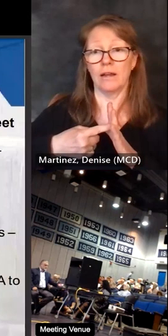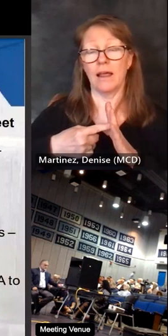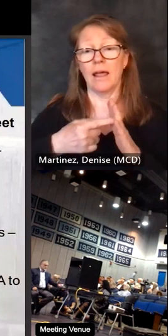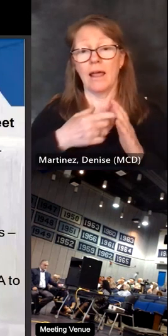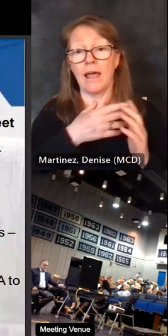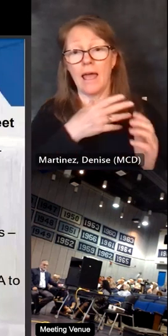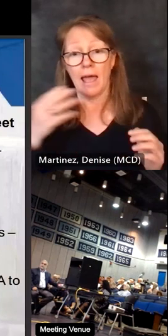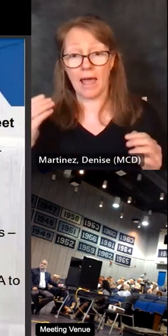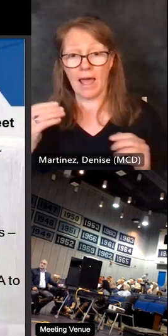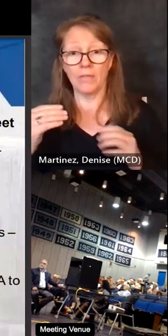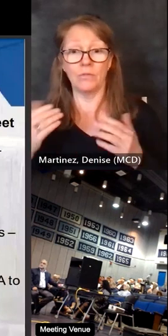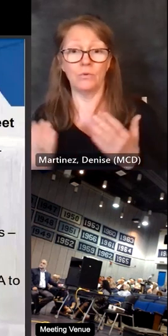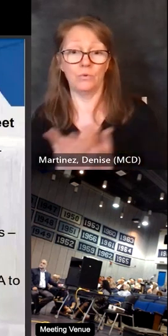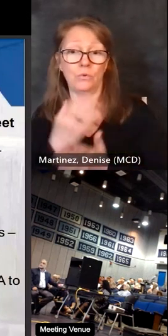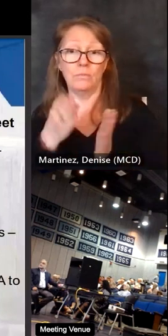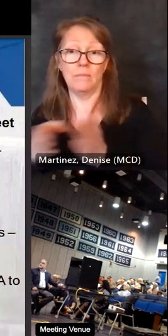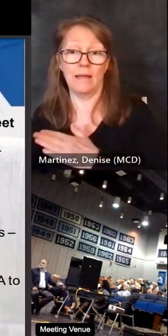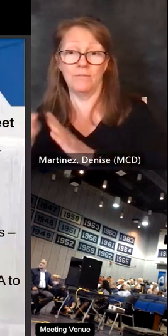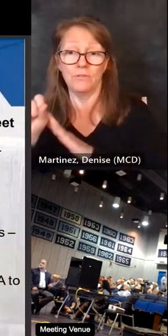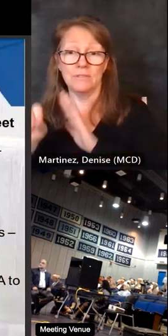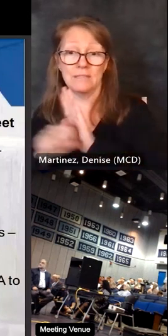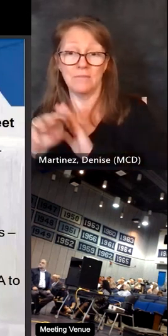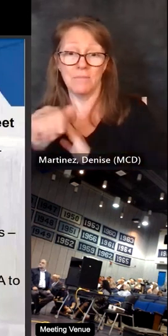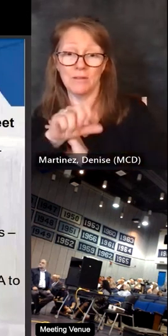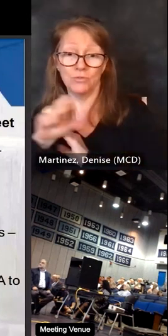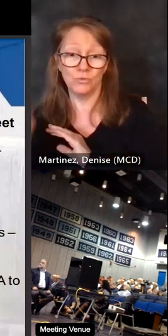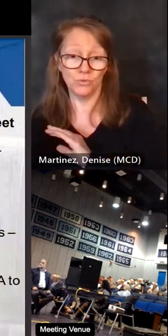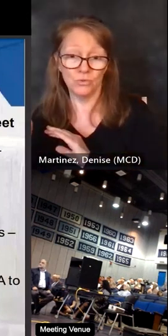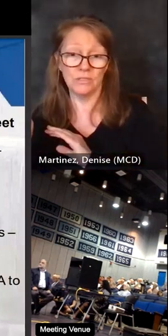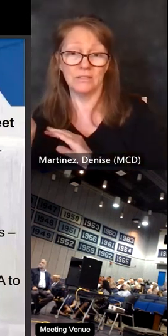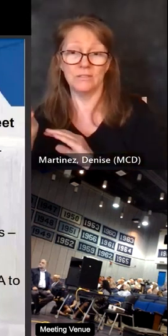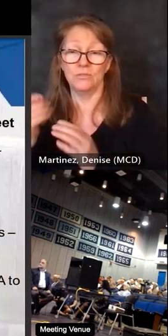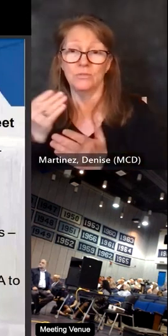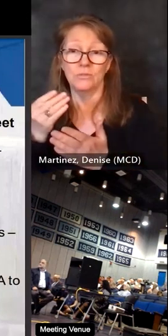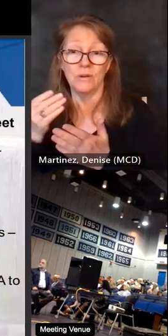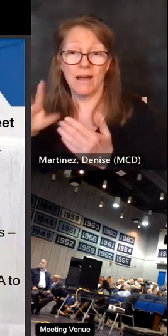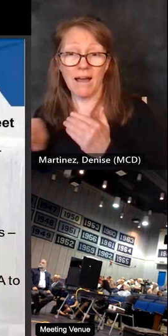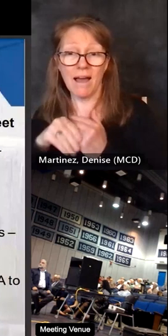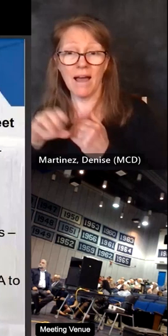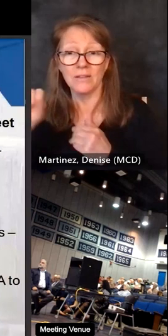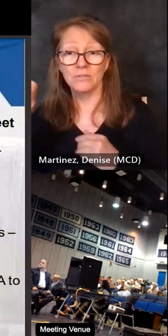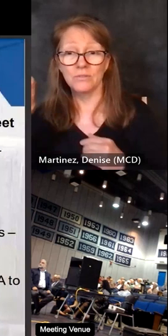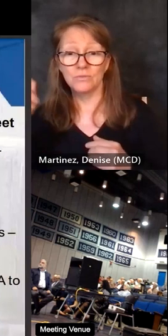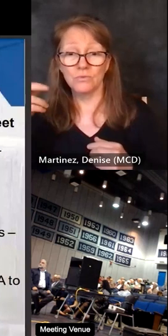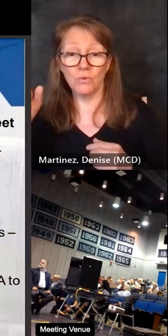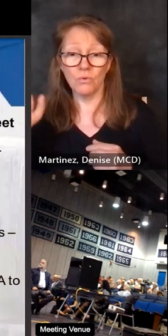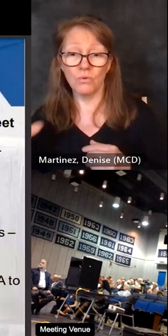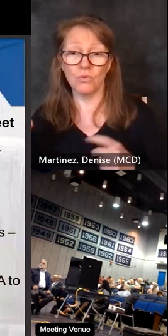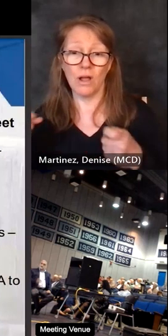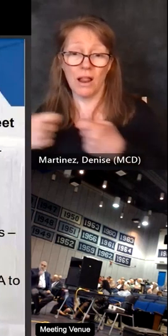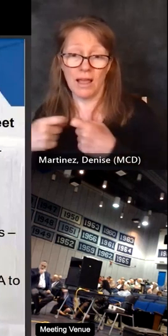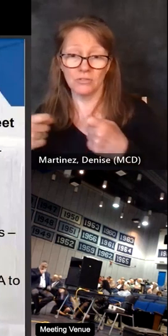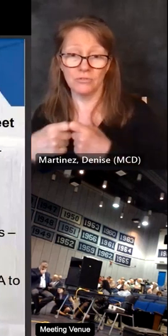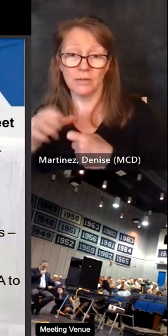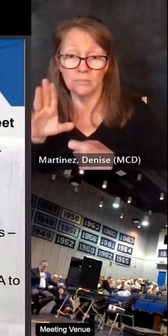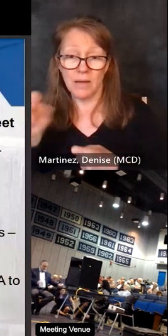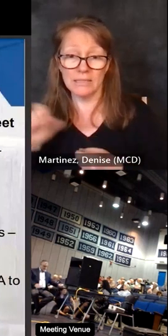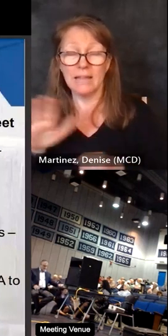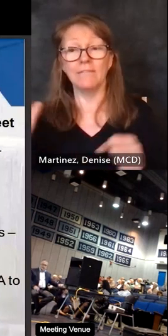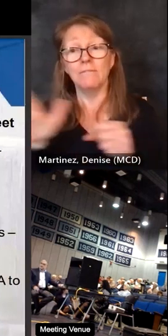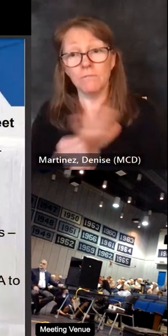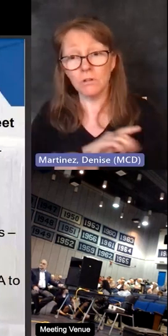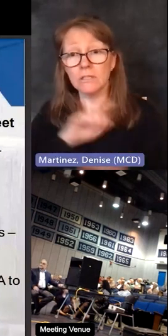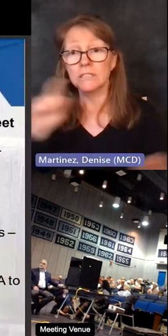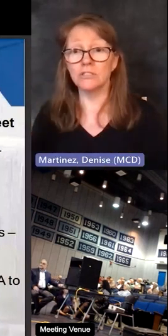state of Massachusetts, which is going to require us to solely purchase electric buses after 2029 and fully electrify our fleet